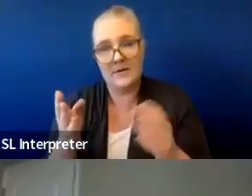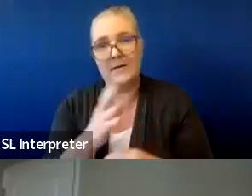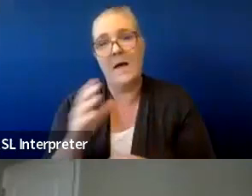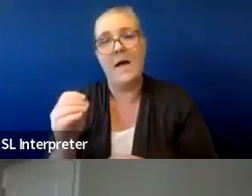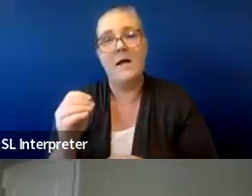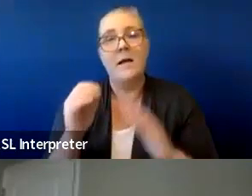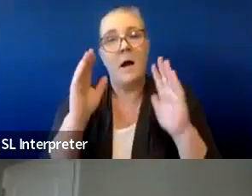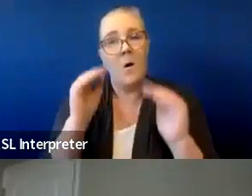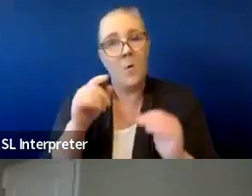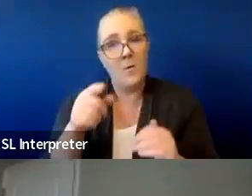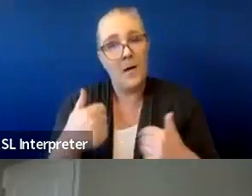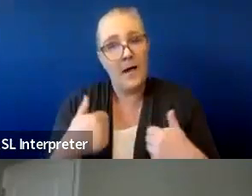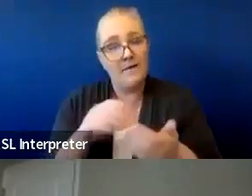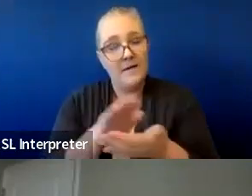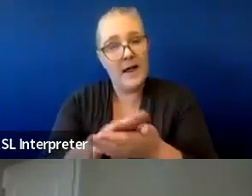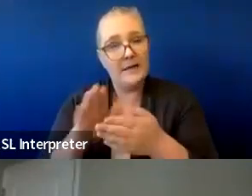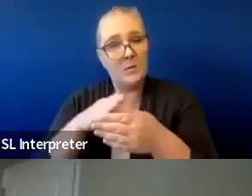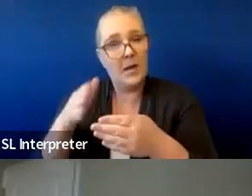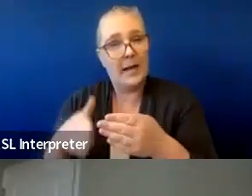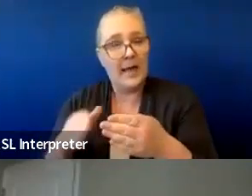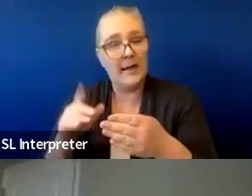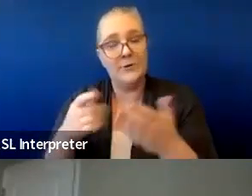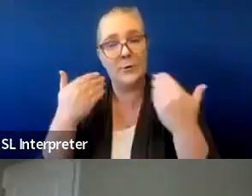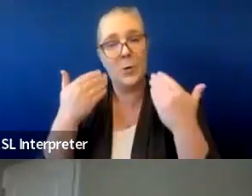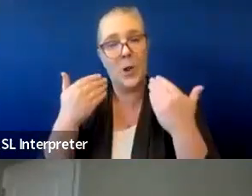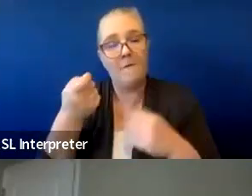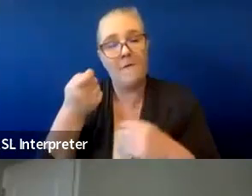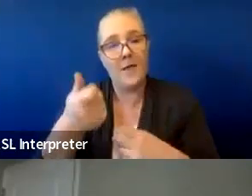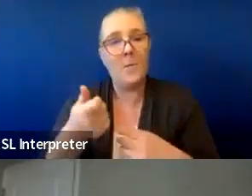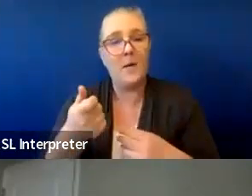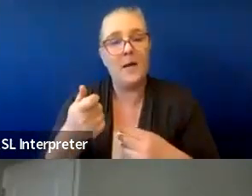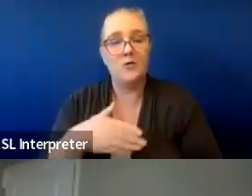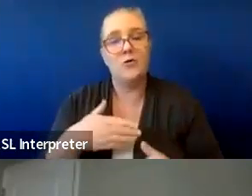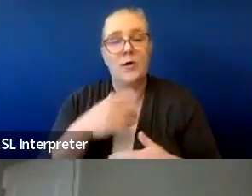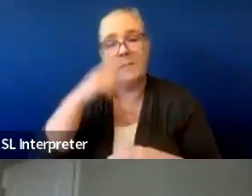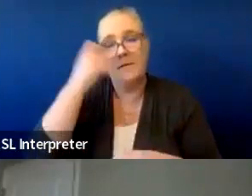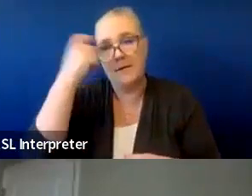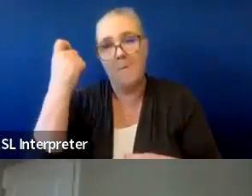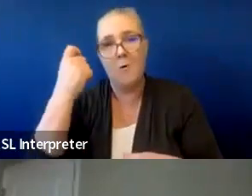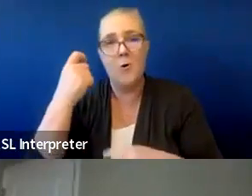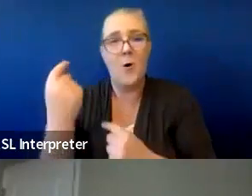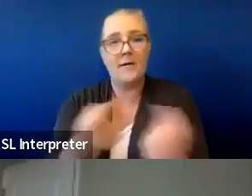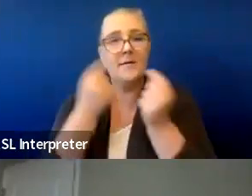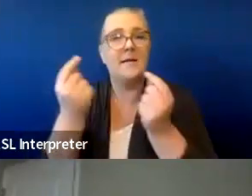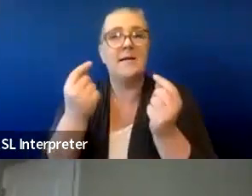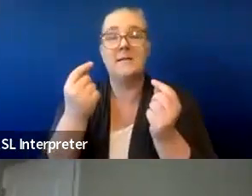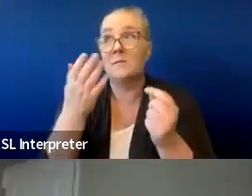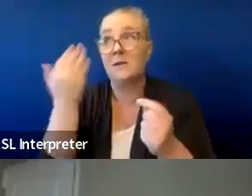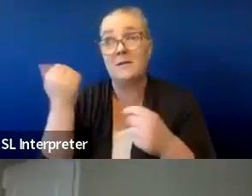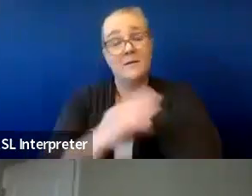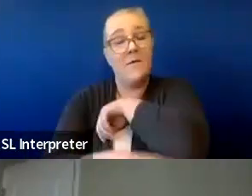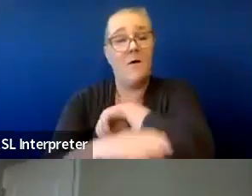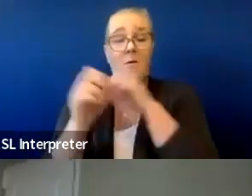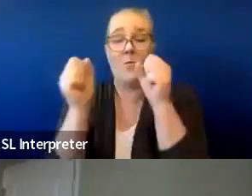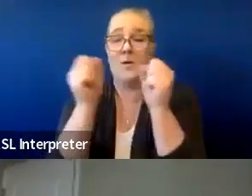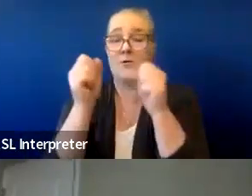you guys all have a nice weekend. I think it's supposed to cool off a little bit, so go enjoy those summer activities while we can, right? It'll be fall and winter before we know it, so